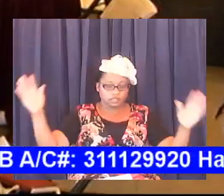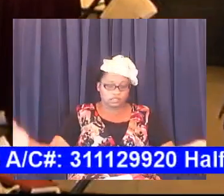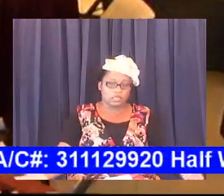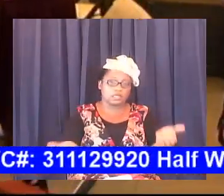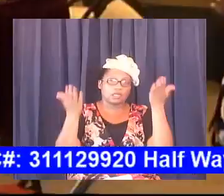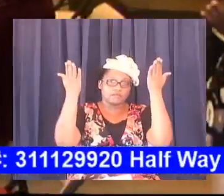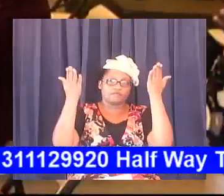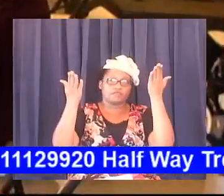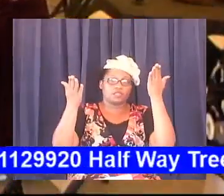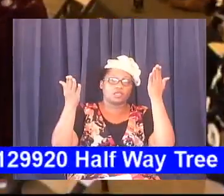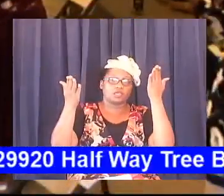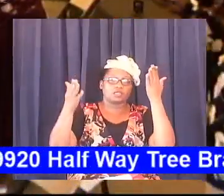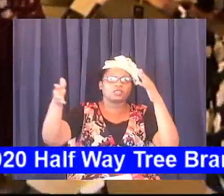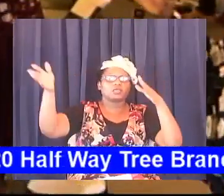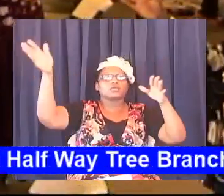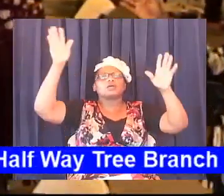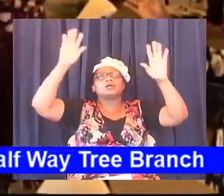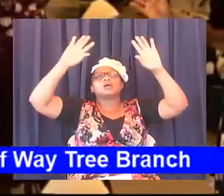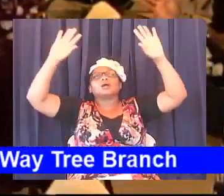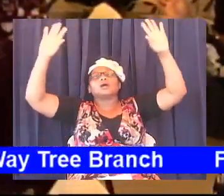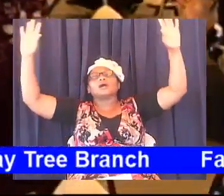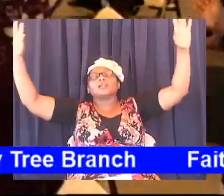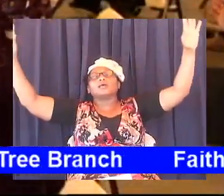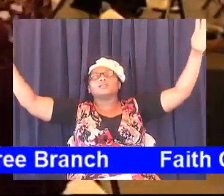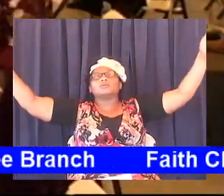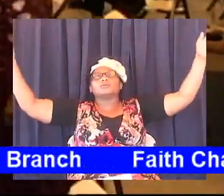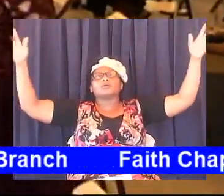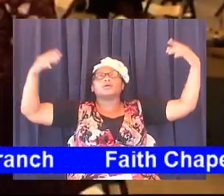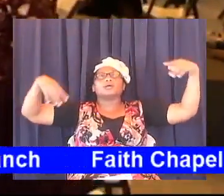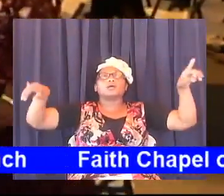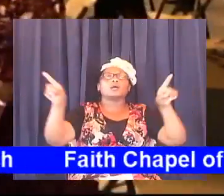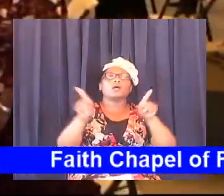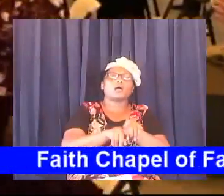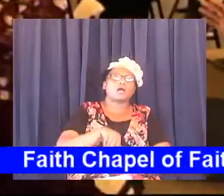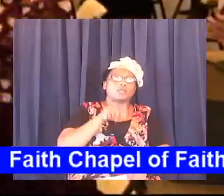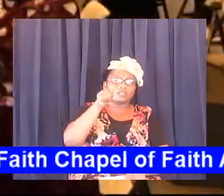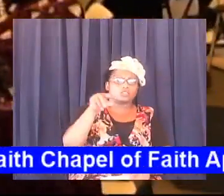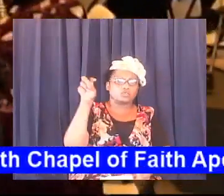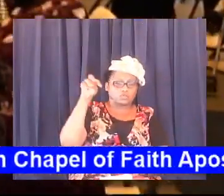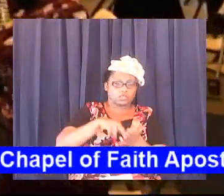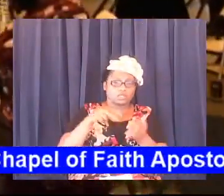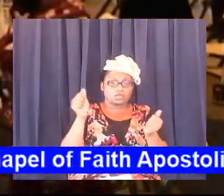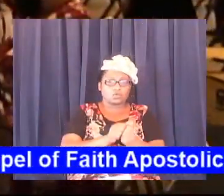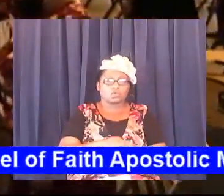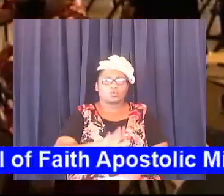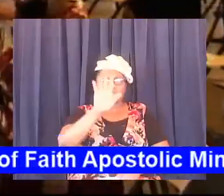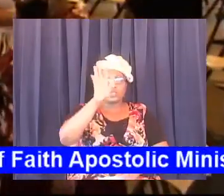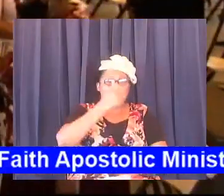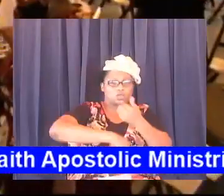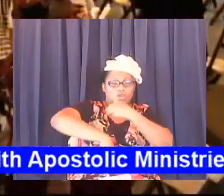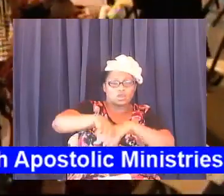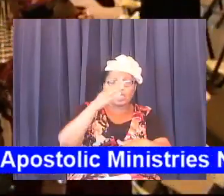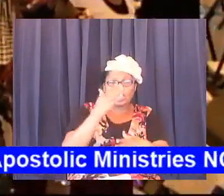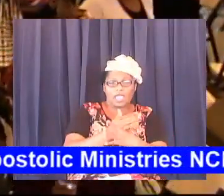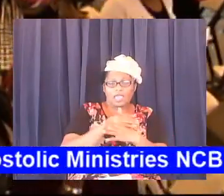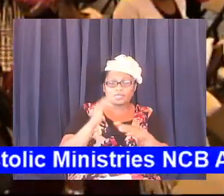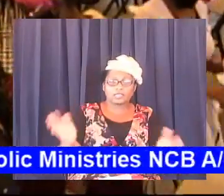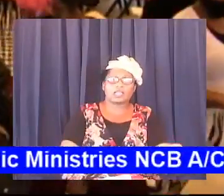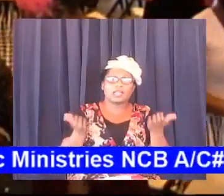Oh, glory. Yes, yes. And as you stand with your hands lifted, could you open your mouth and let